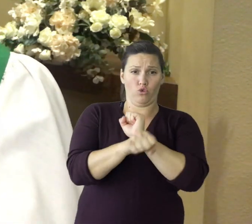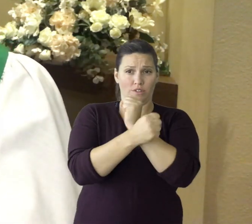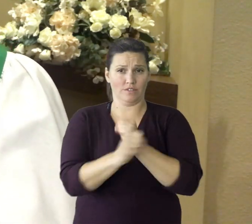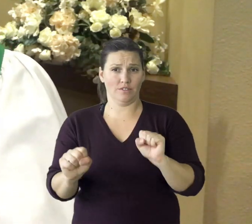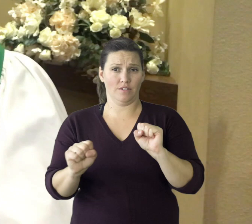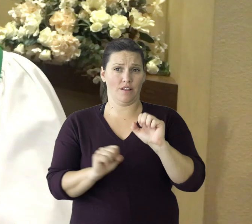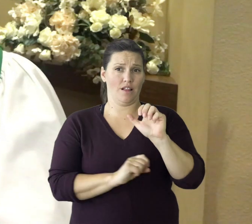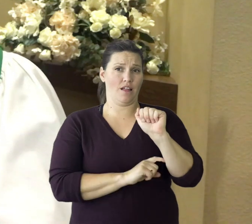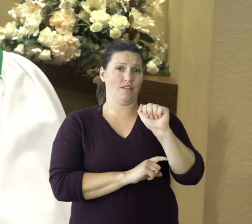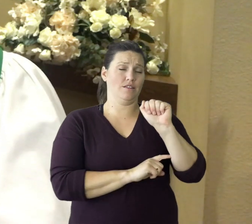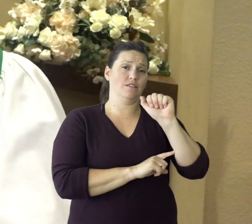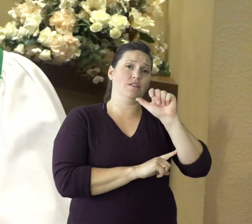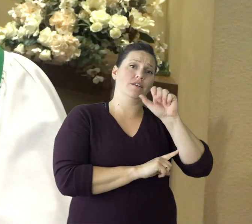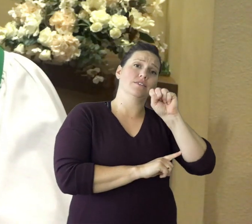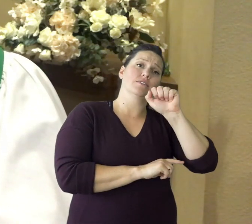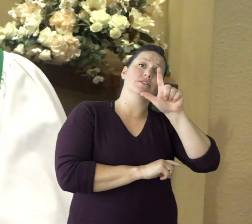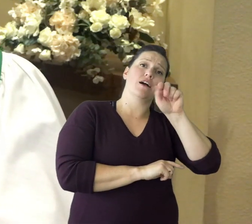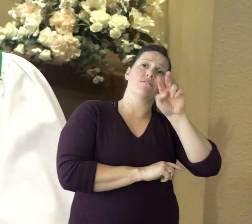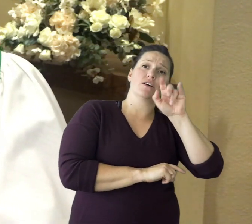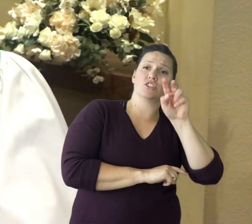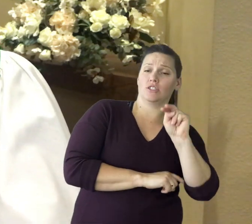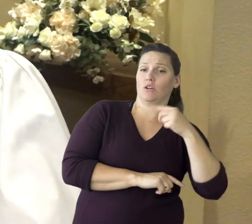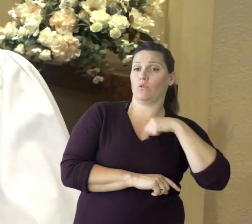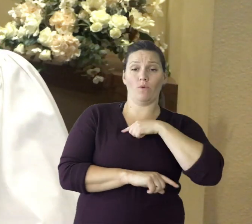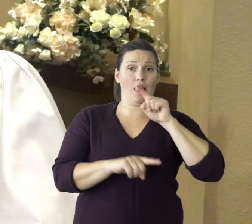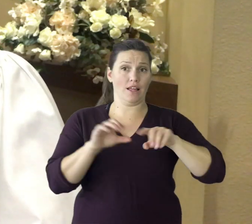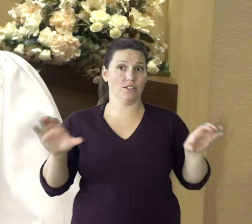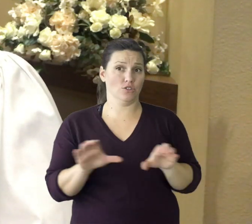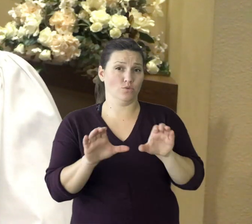of salvation that we are unable to do.